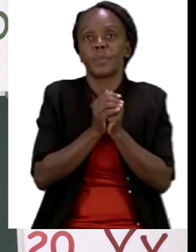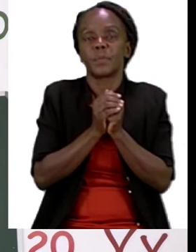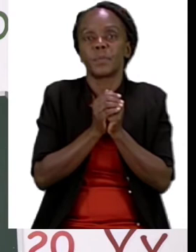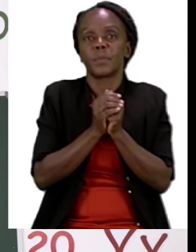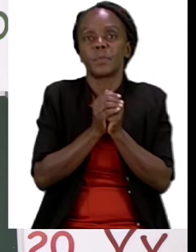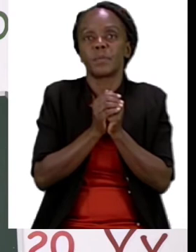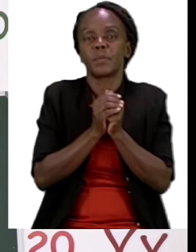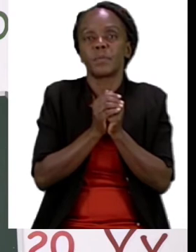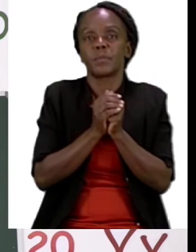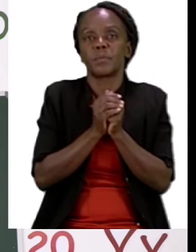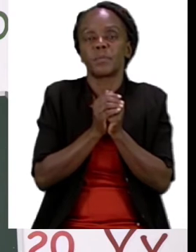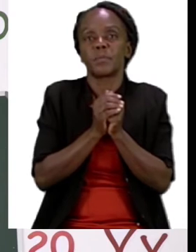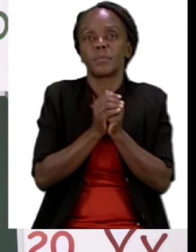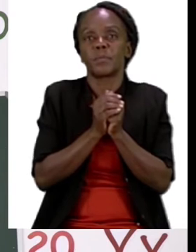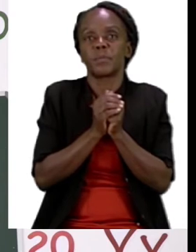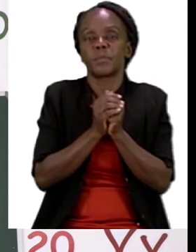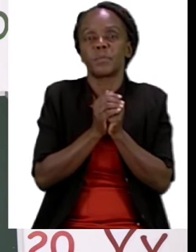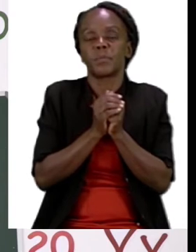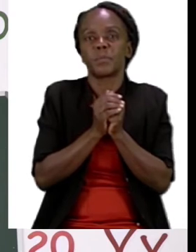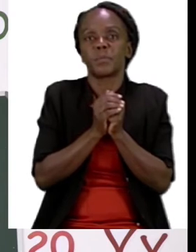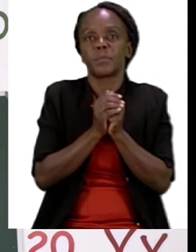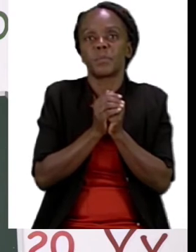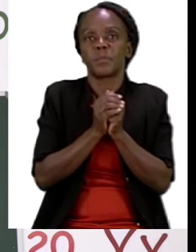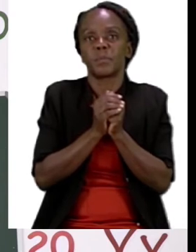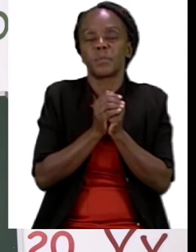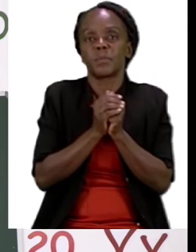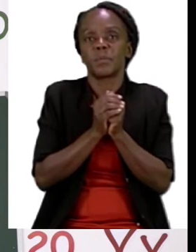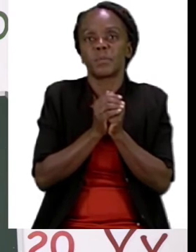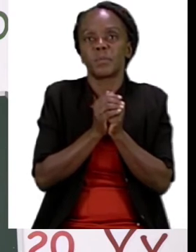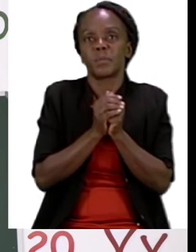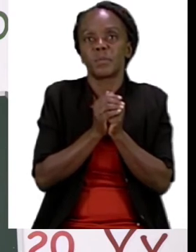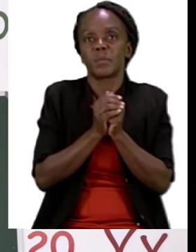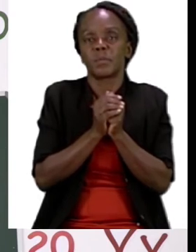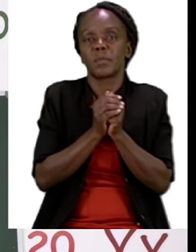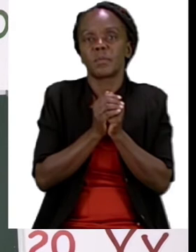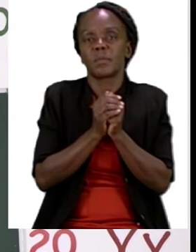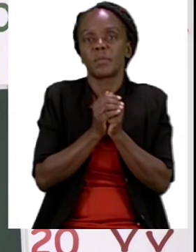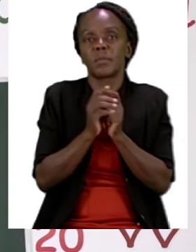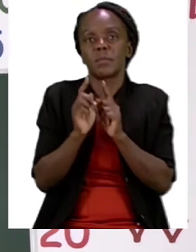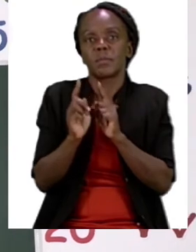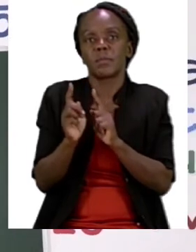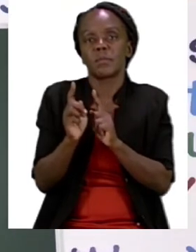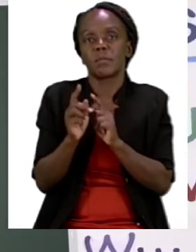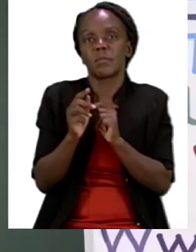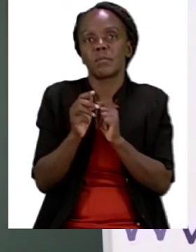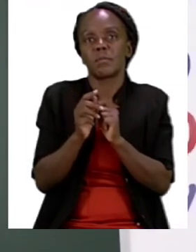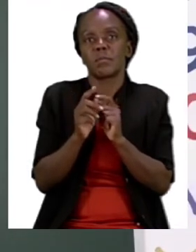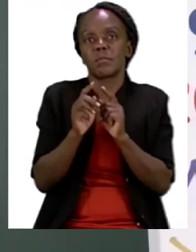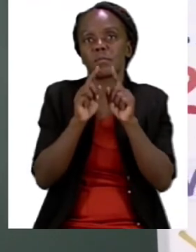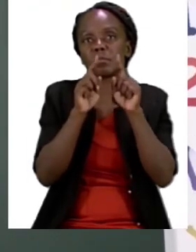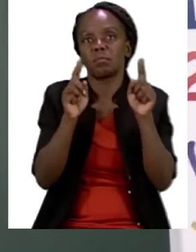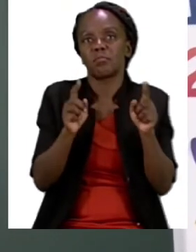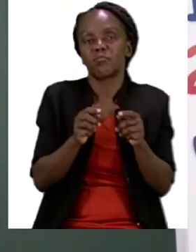a toy. Now that we are done with that, I want to show you the picture I found in my magazine.